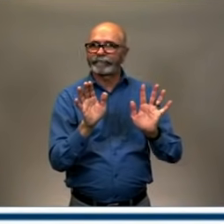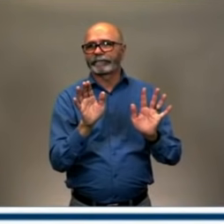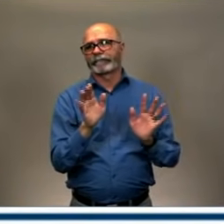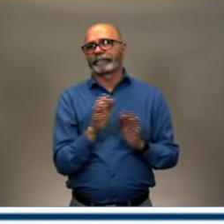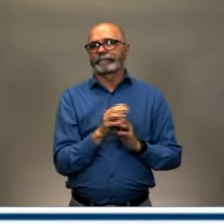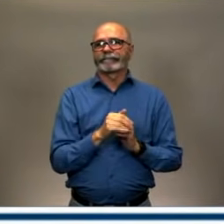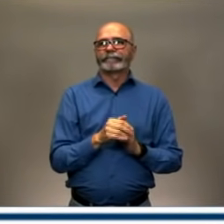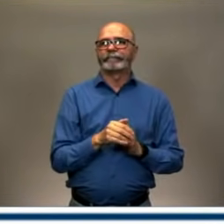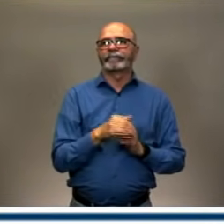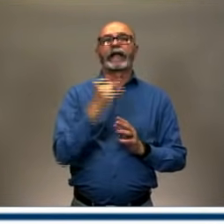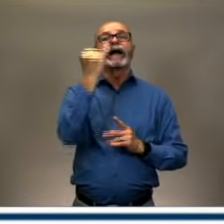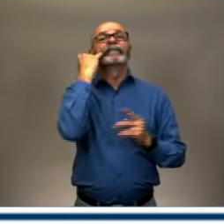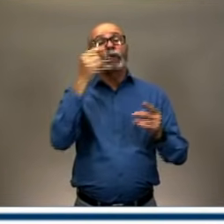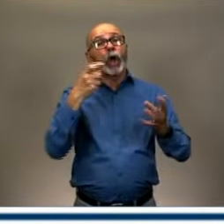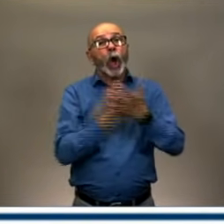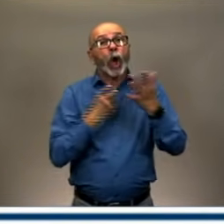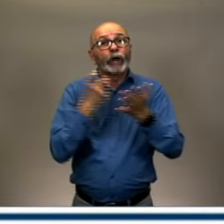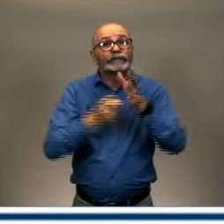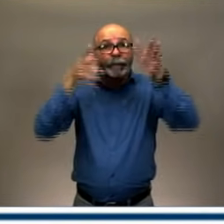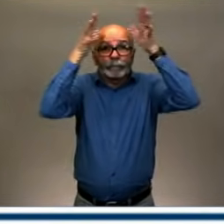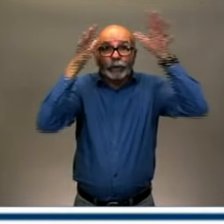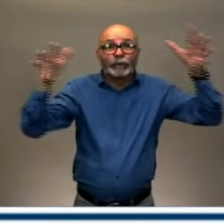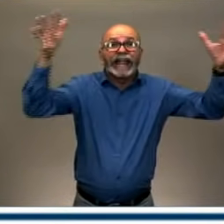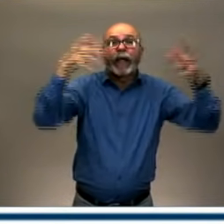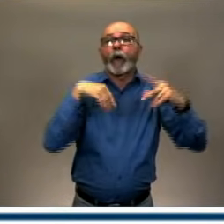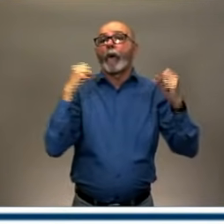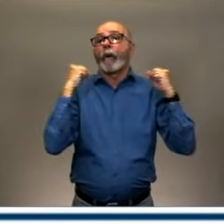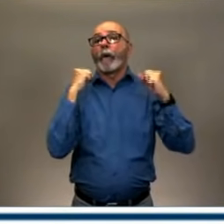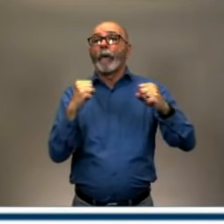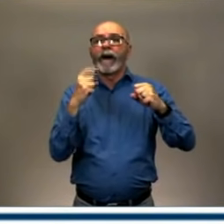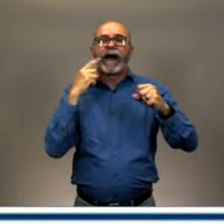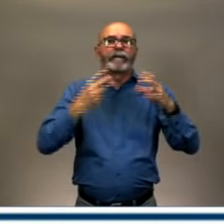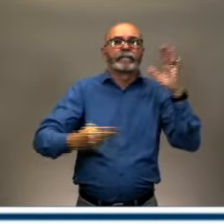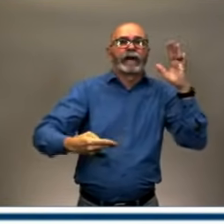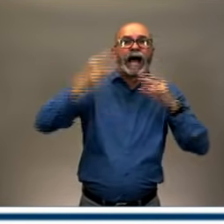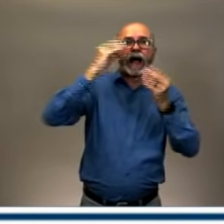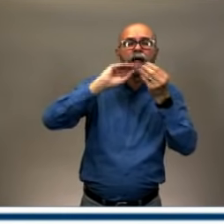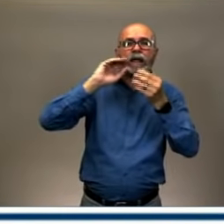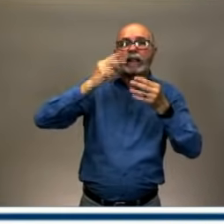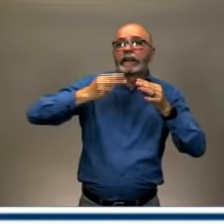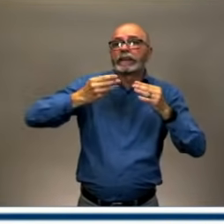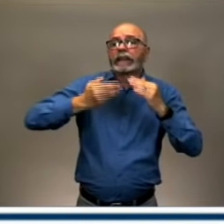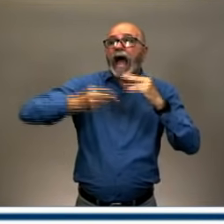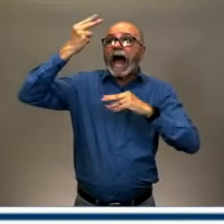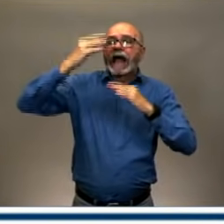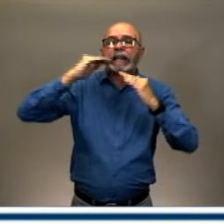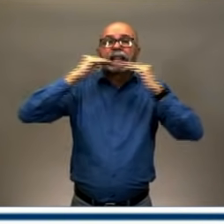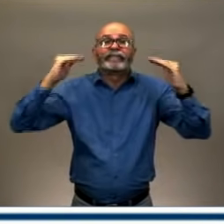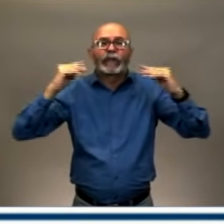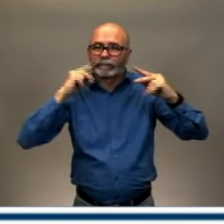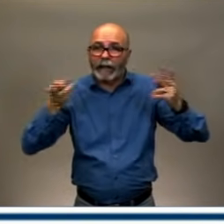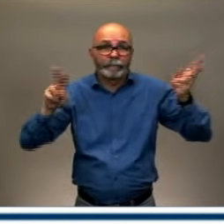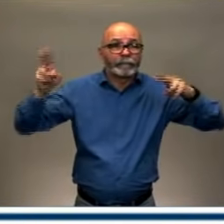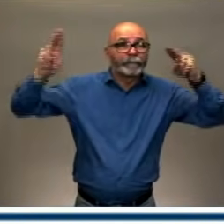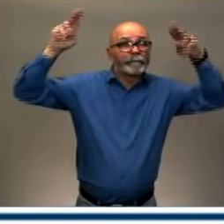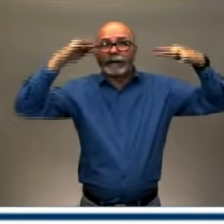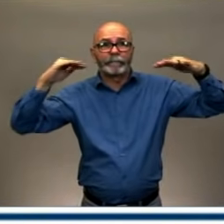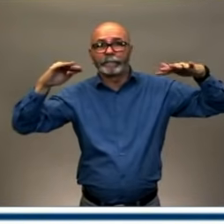for those just to accommodate higher levels of sport. Next question will go to Tim Biscay with the Halifax